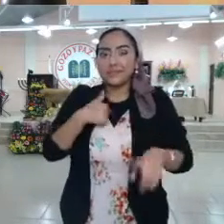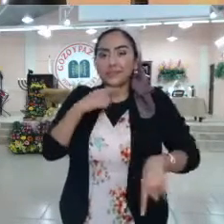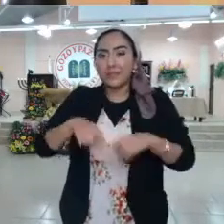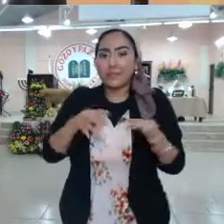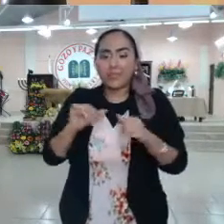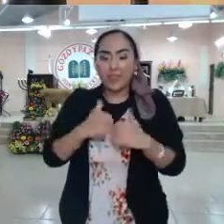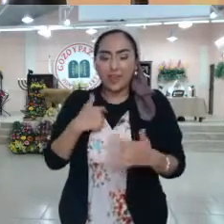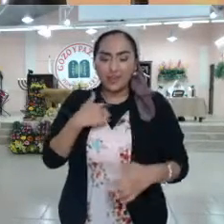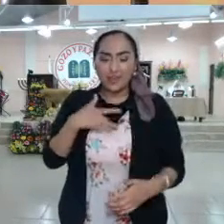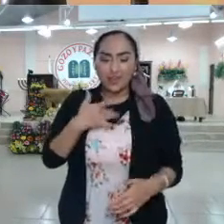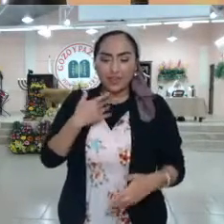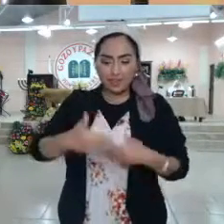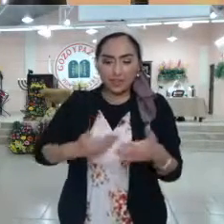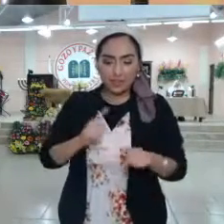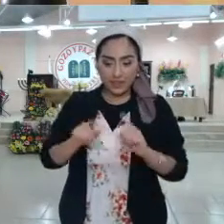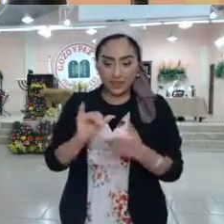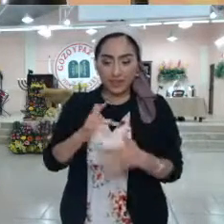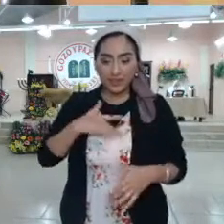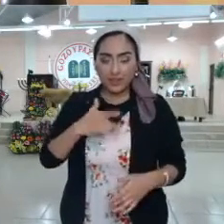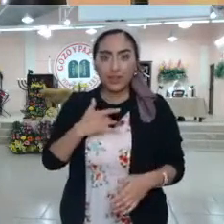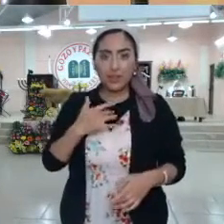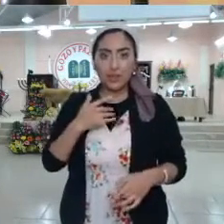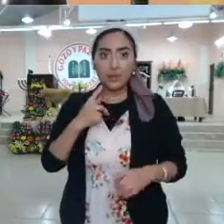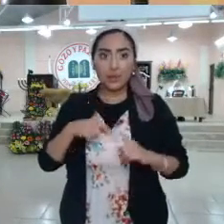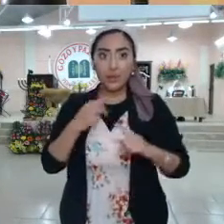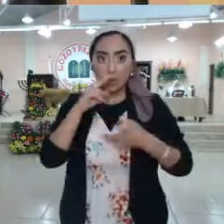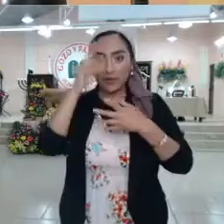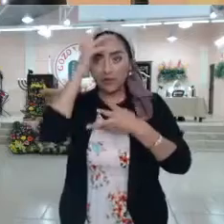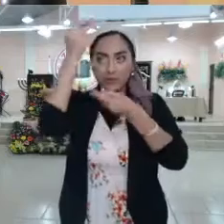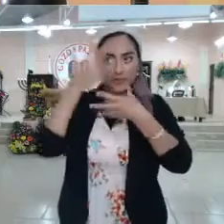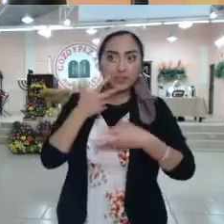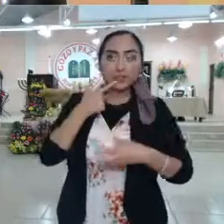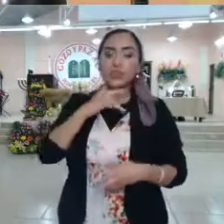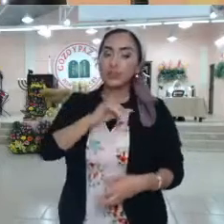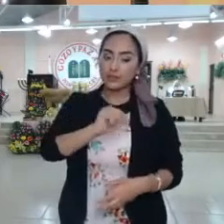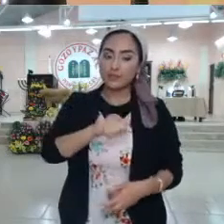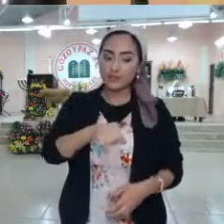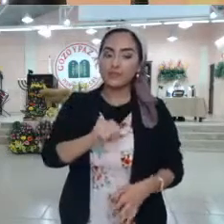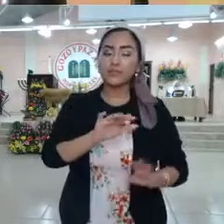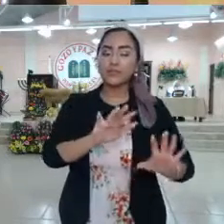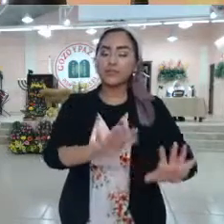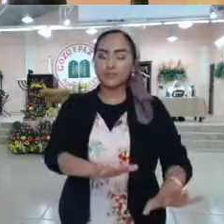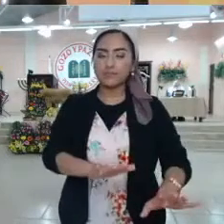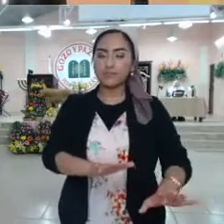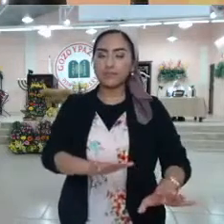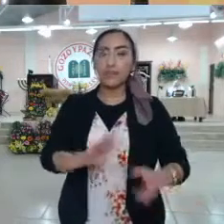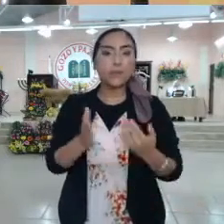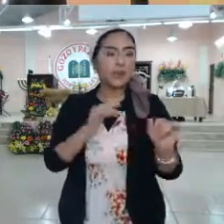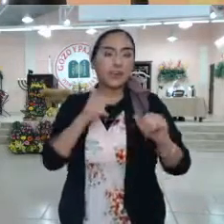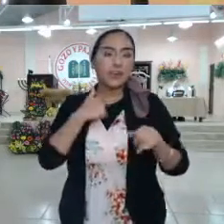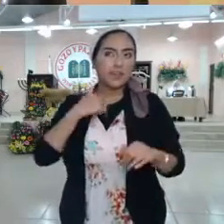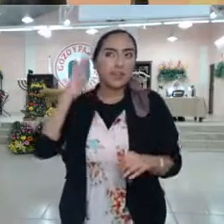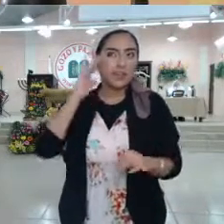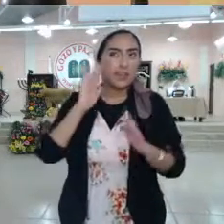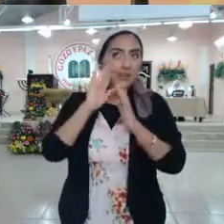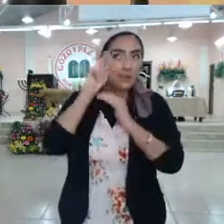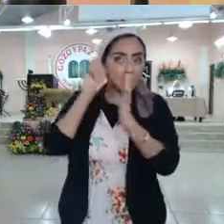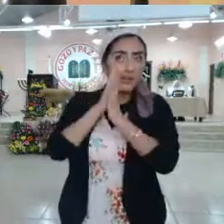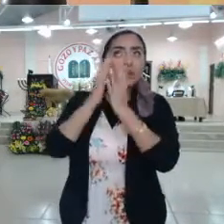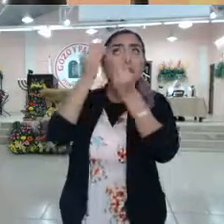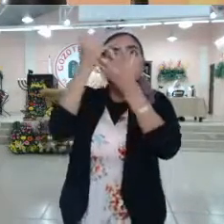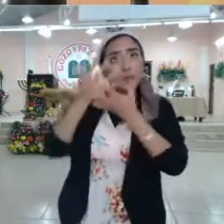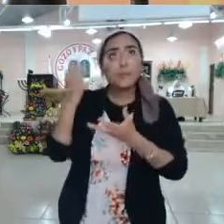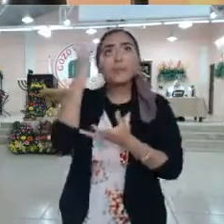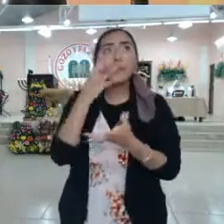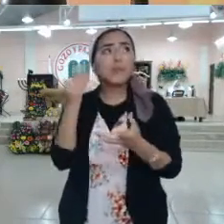came to me that I can't describe it. But that feeling is when the Eternal Father says, yes, become. Just as when I prayed to Him